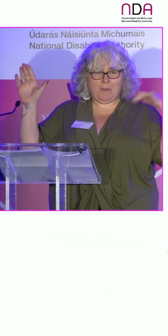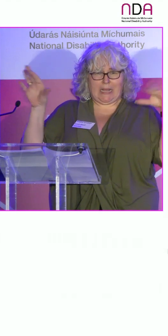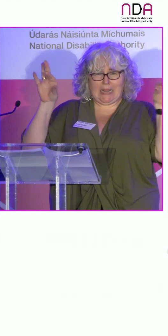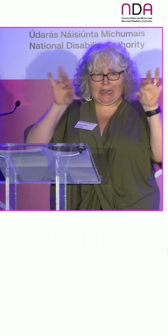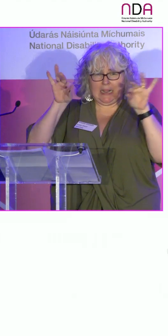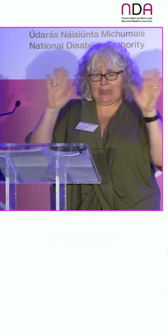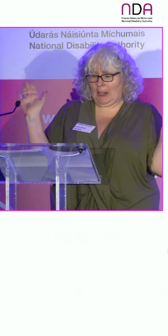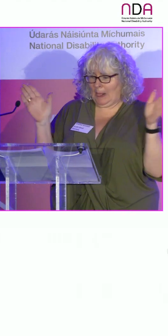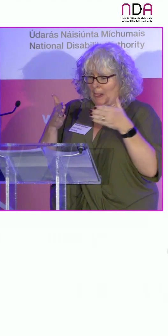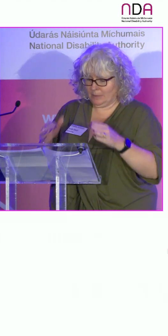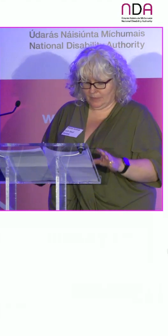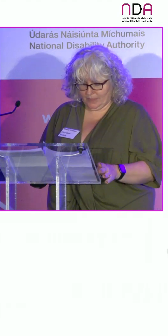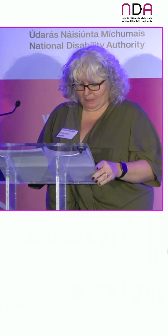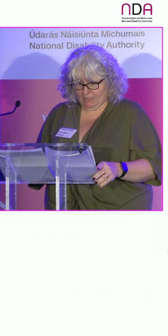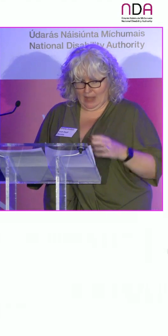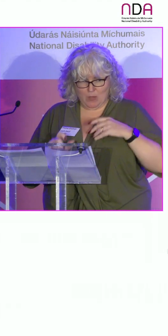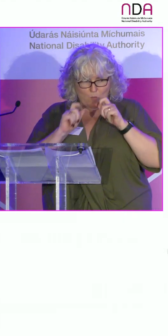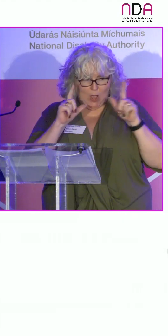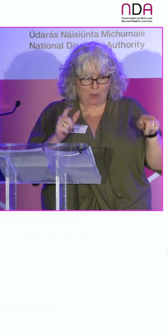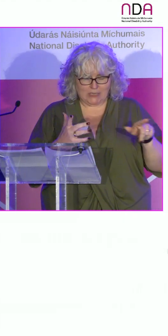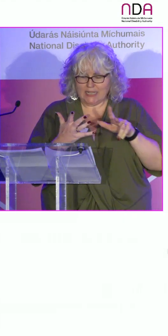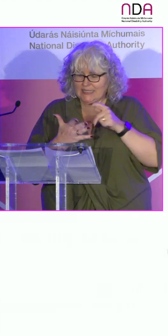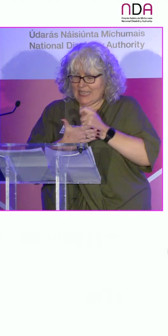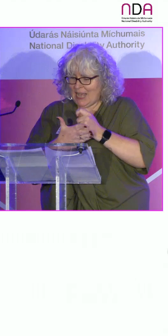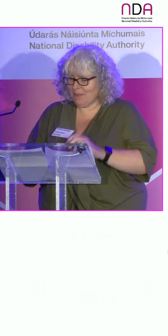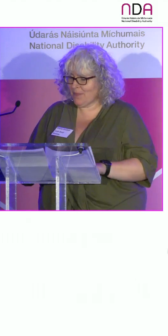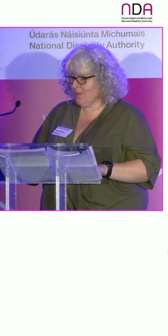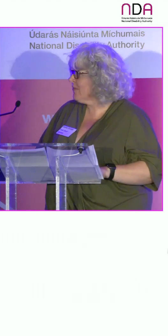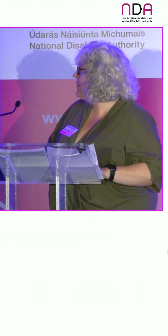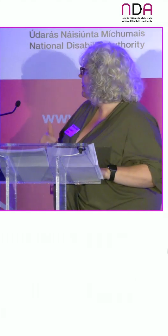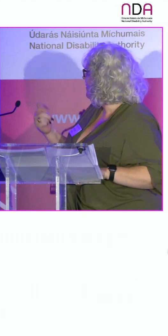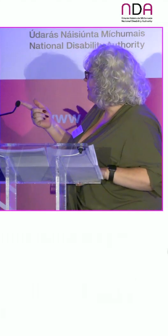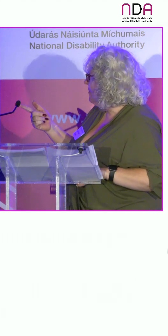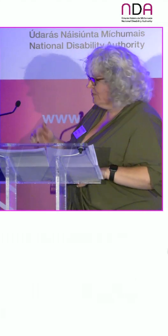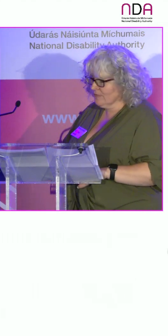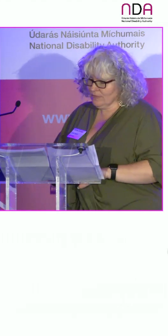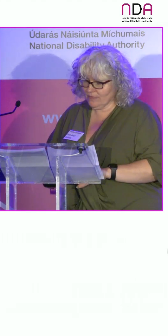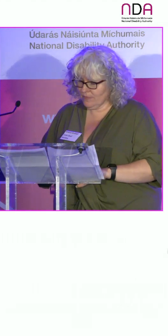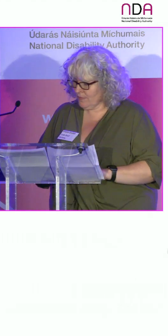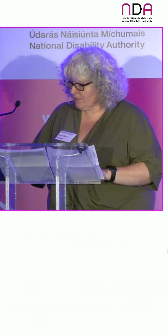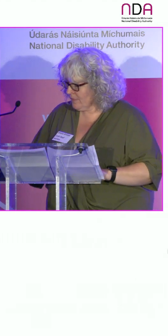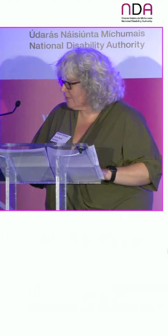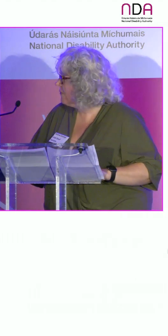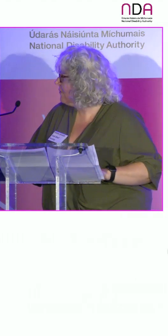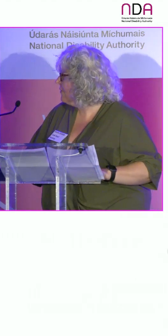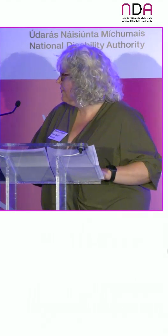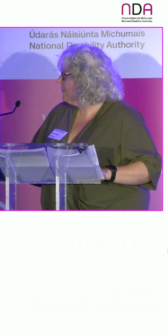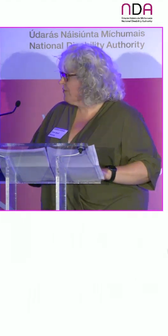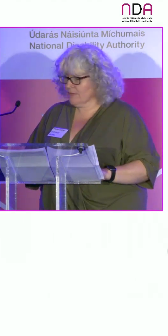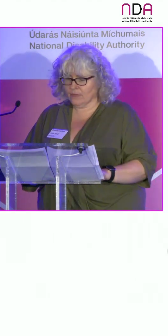We have so many different options to talk about here, a very broad range, but I have a time limit, so I'm going to have to pick some